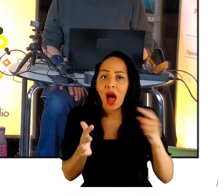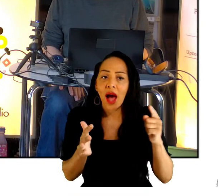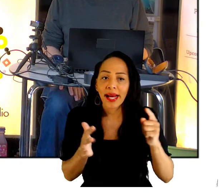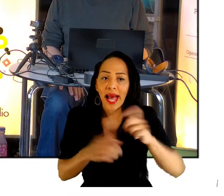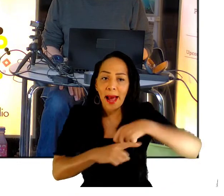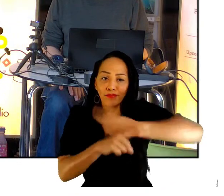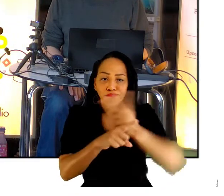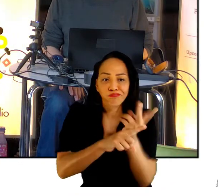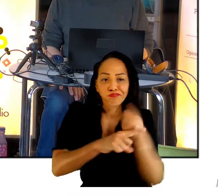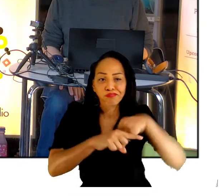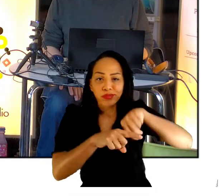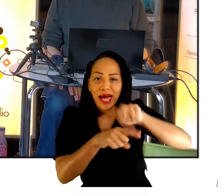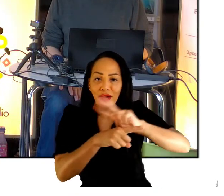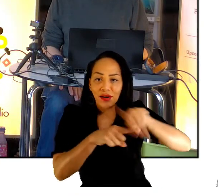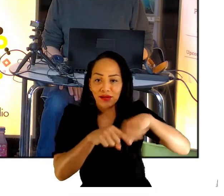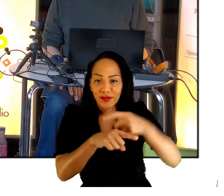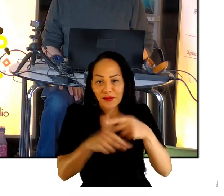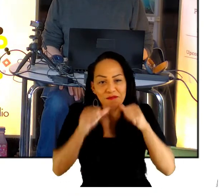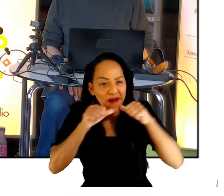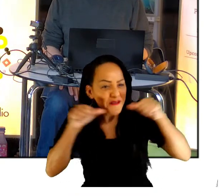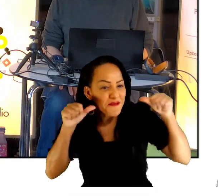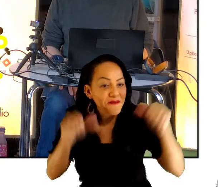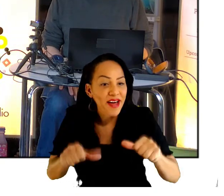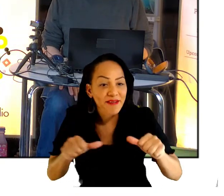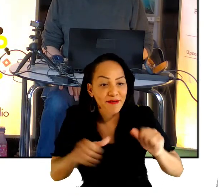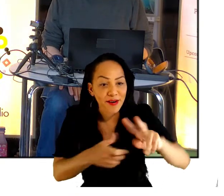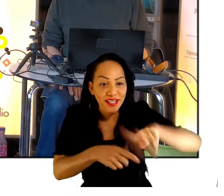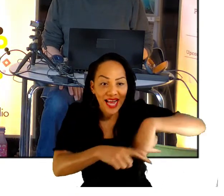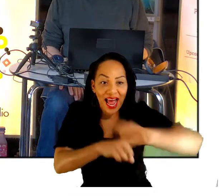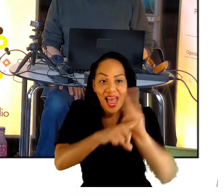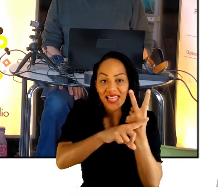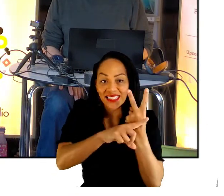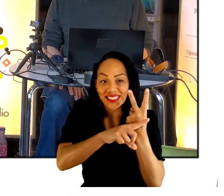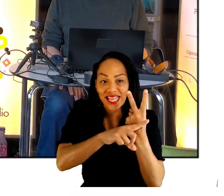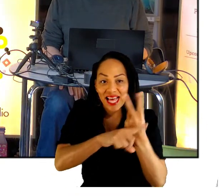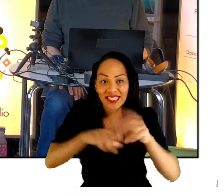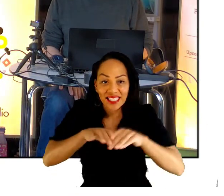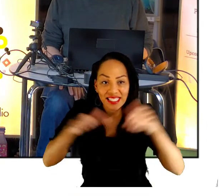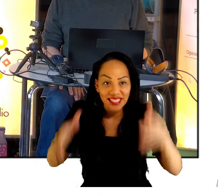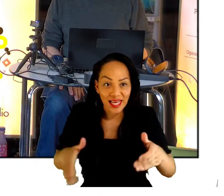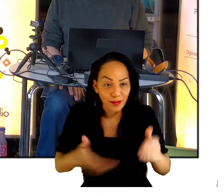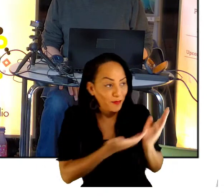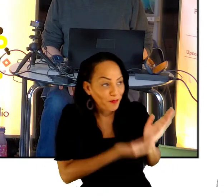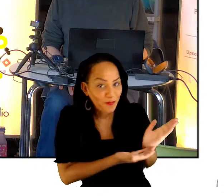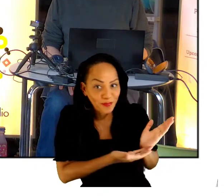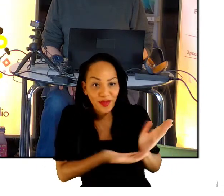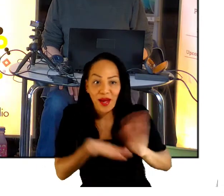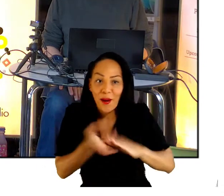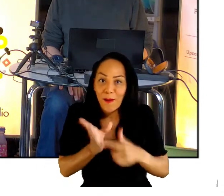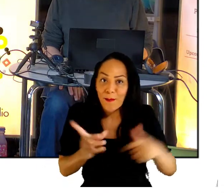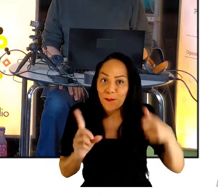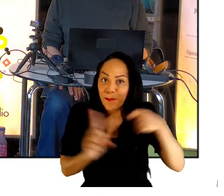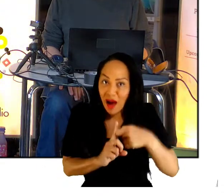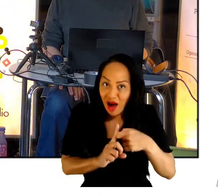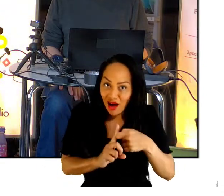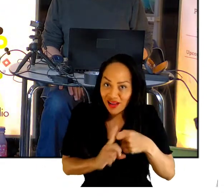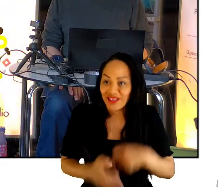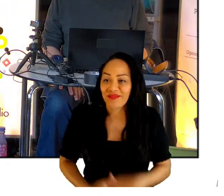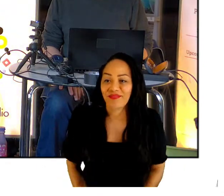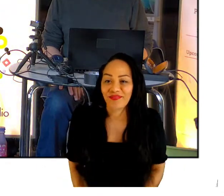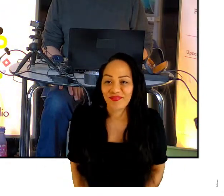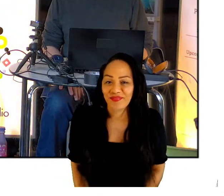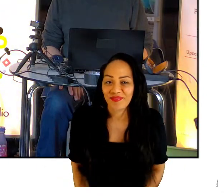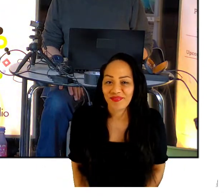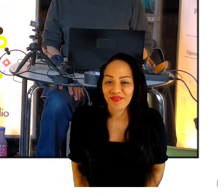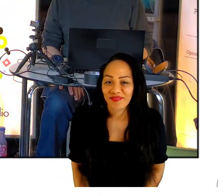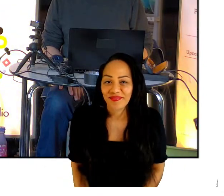my favorite handstand table. This is Mark, and he especially likes to watch